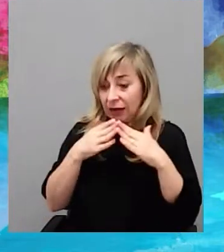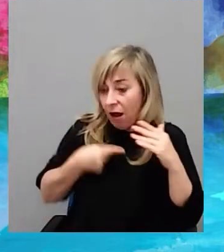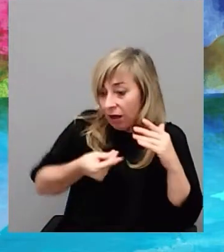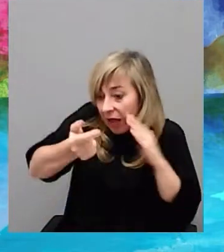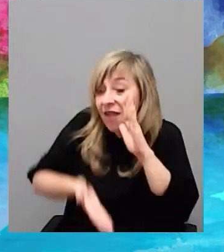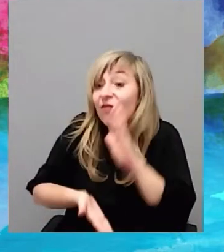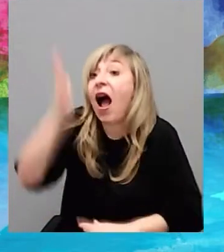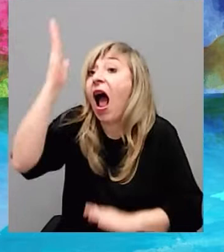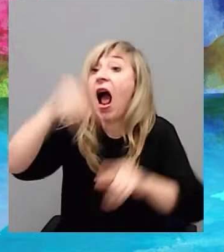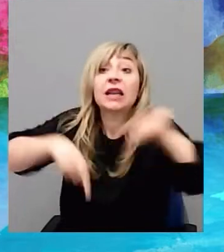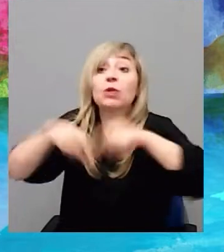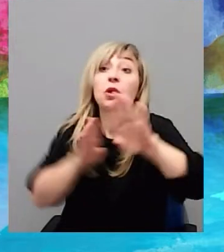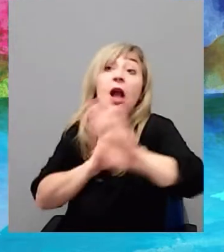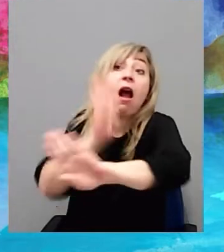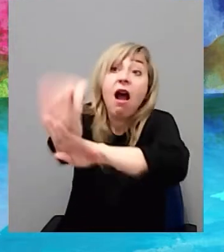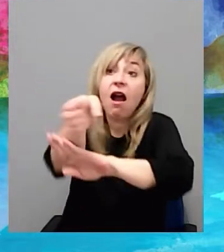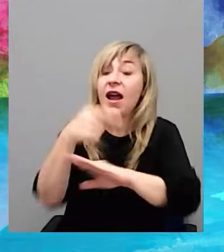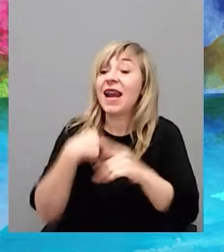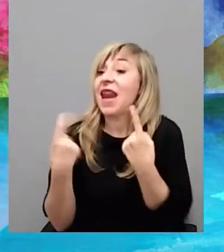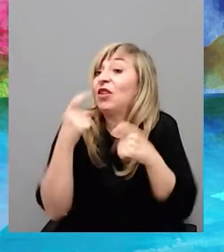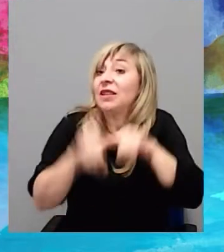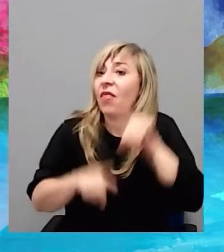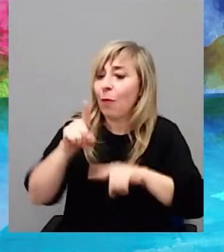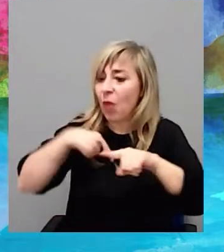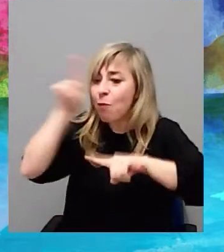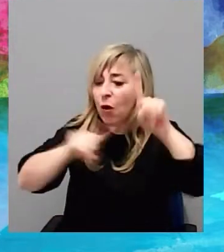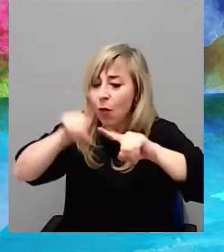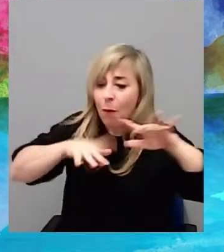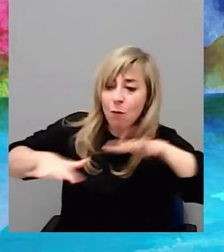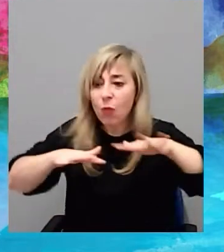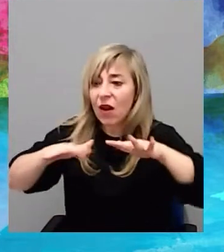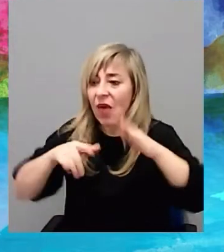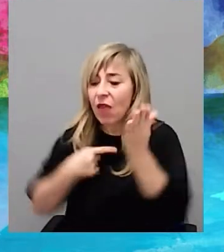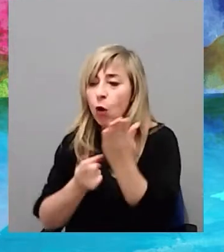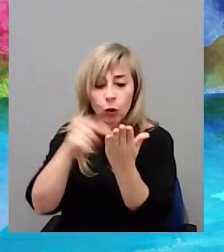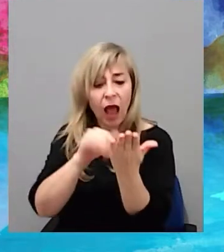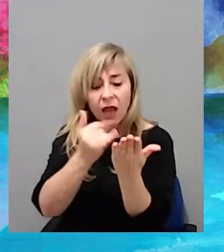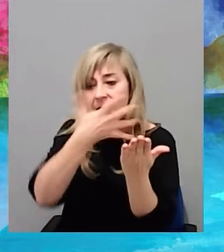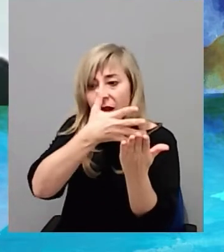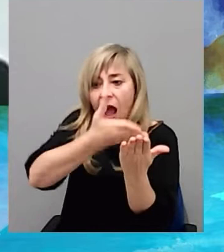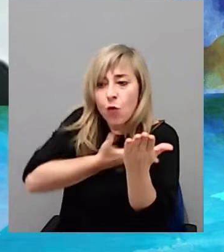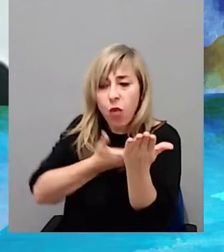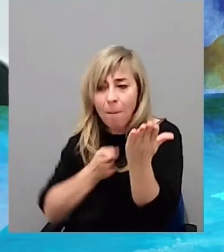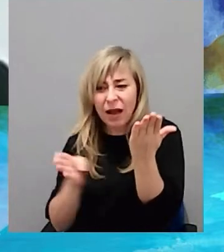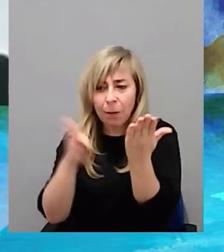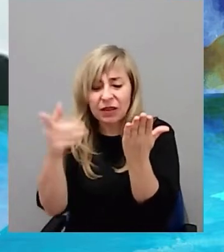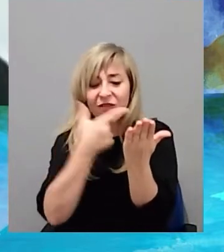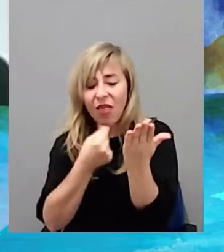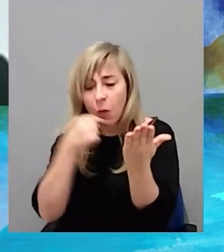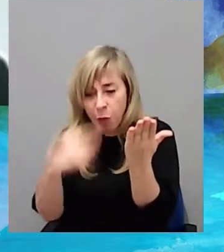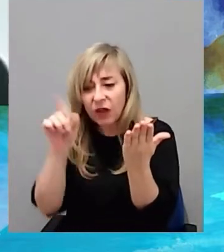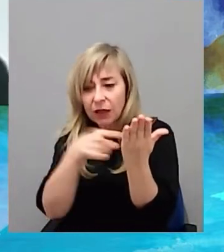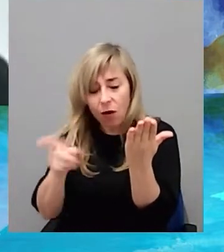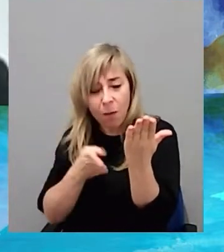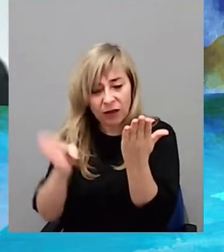home, depending on their personal needs. But all of this